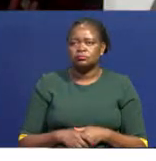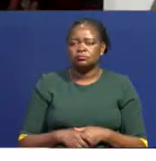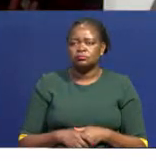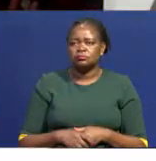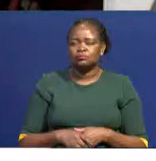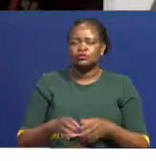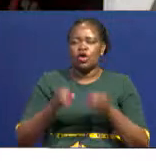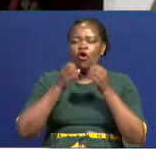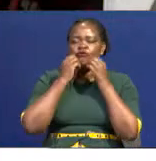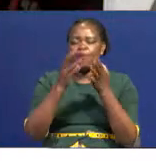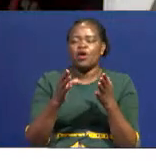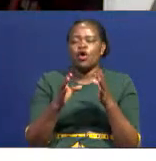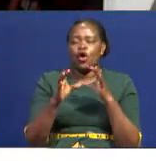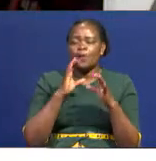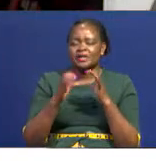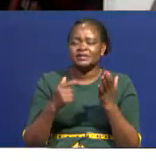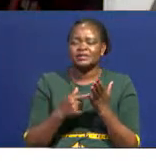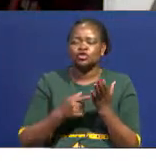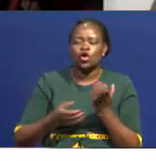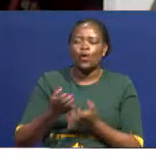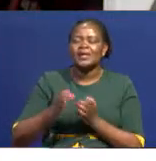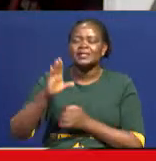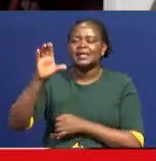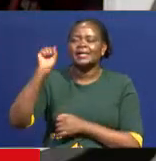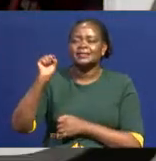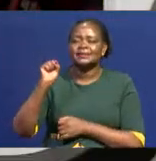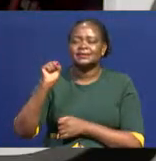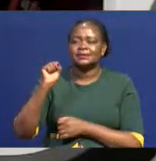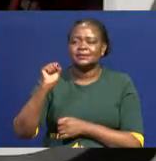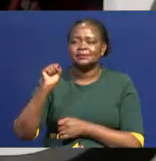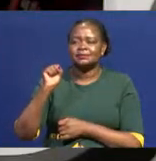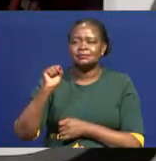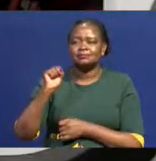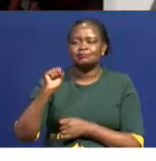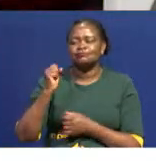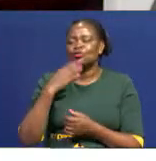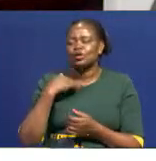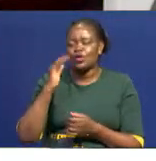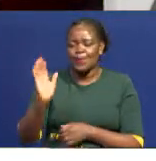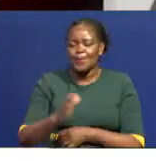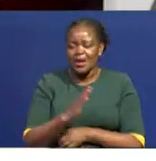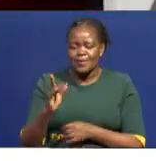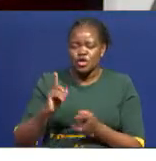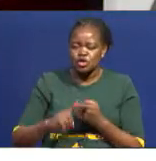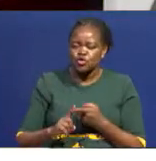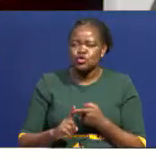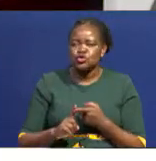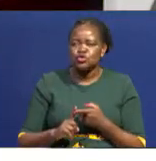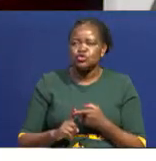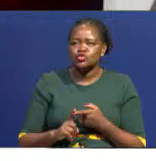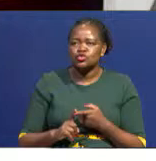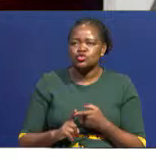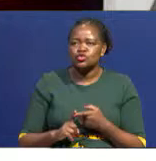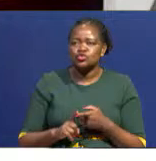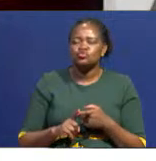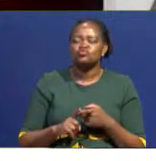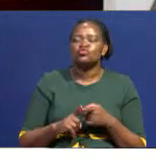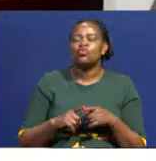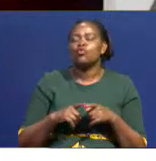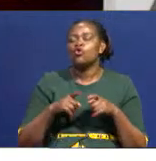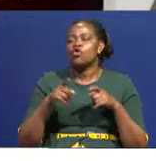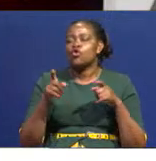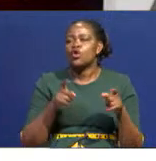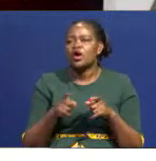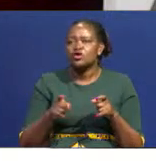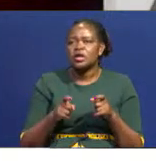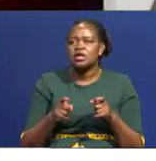Now, Information, Communication and Digital Economy Cabinet Secretary Eliud Owalona wants Parliament to co-regulate TikTok